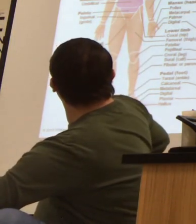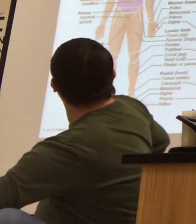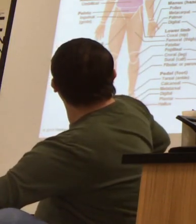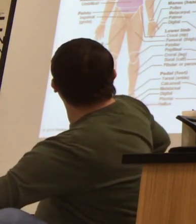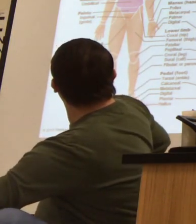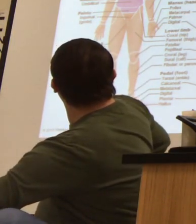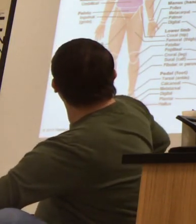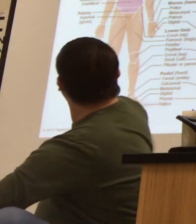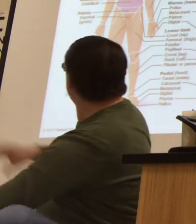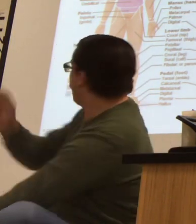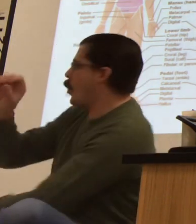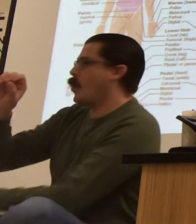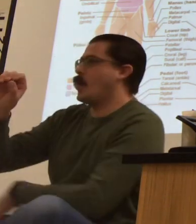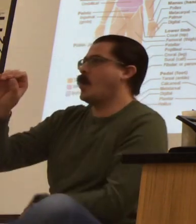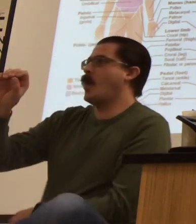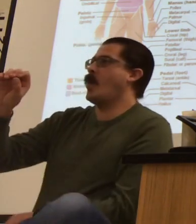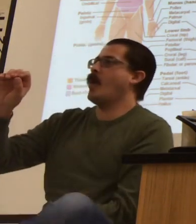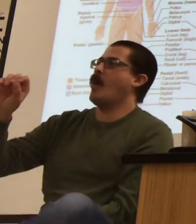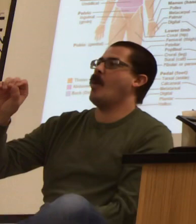Olecranon region.